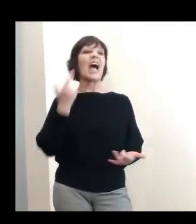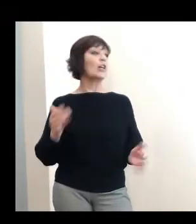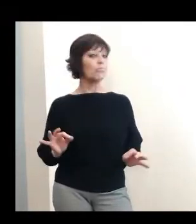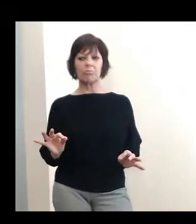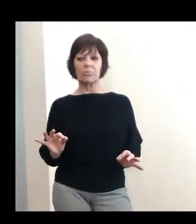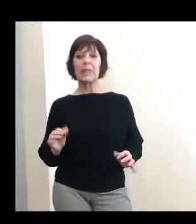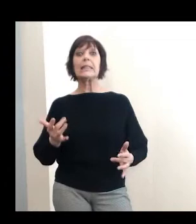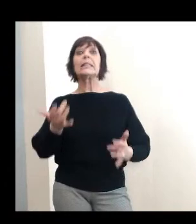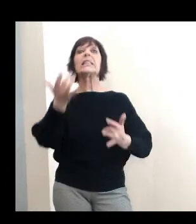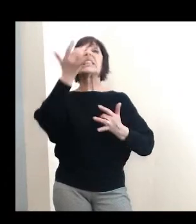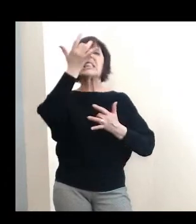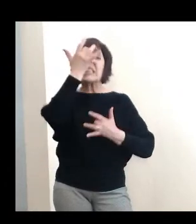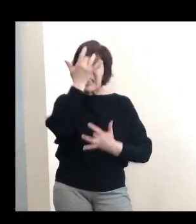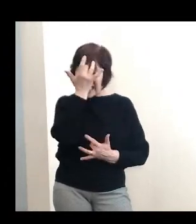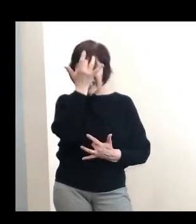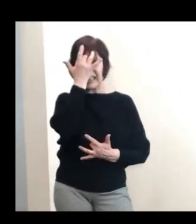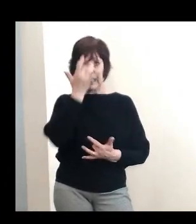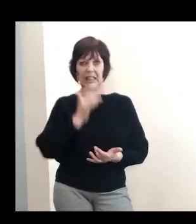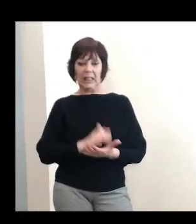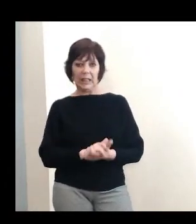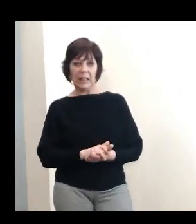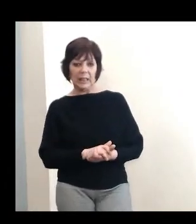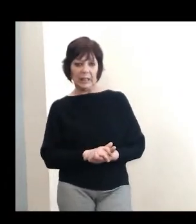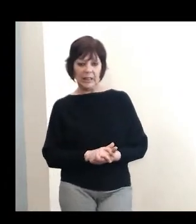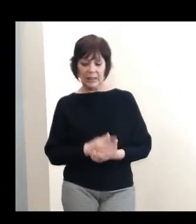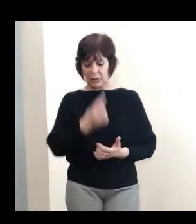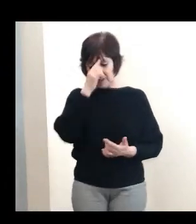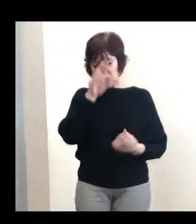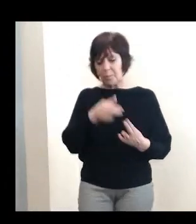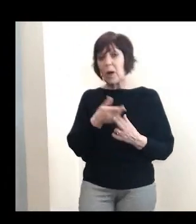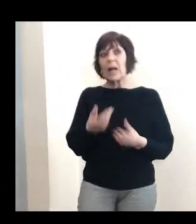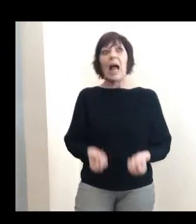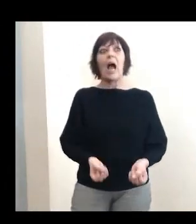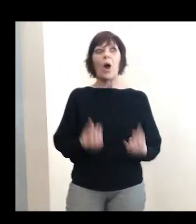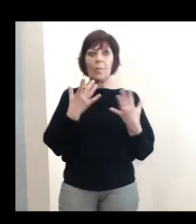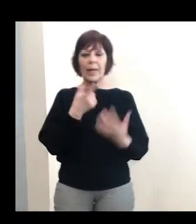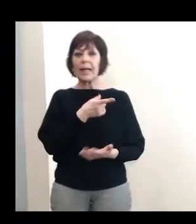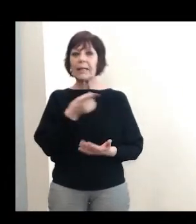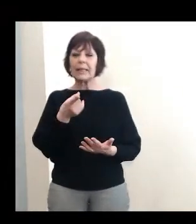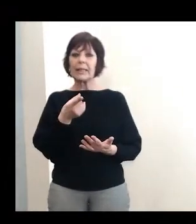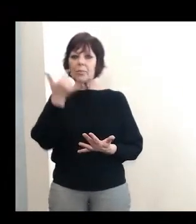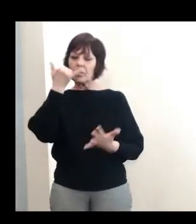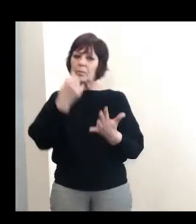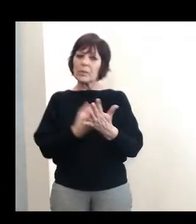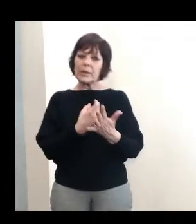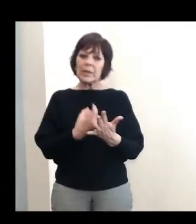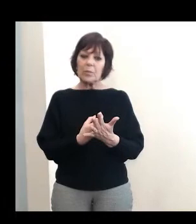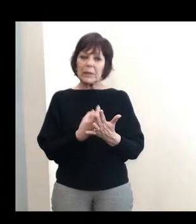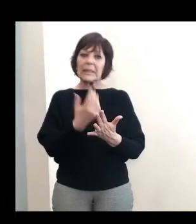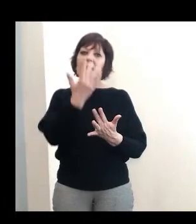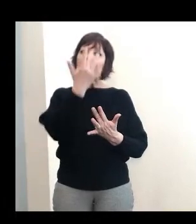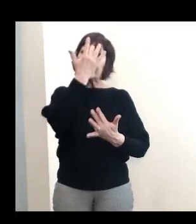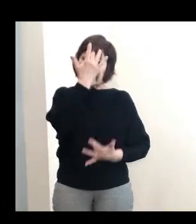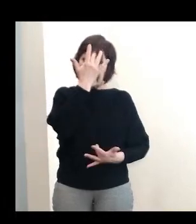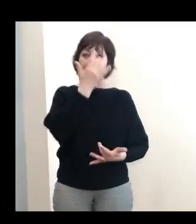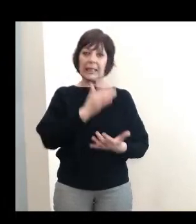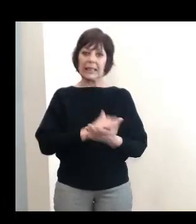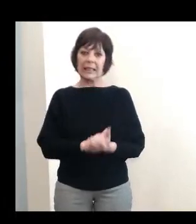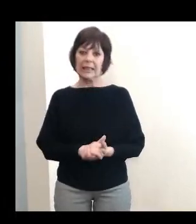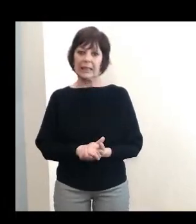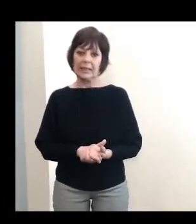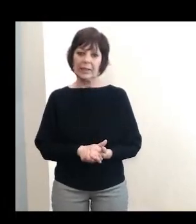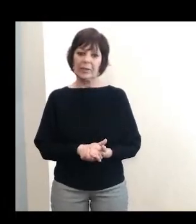asymptomatic. There were only, I think, of the number that were identified as having been positive, and